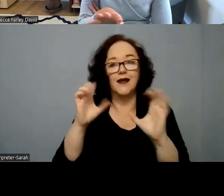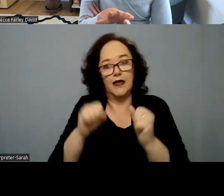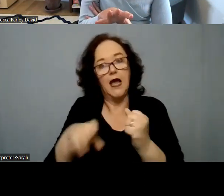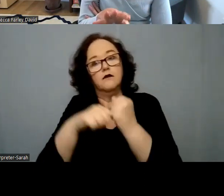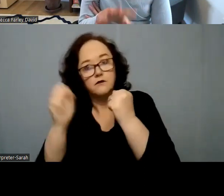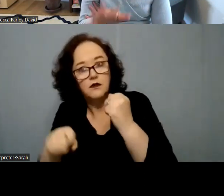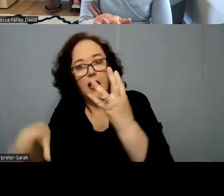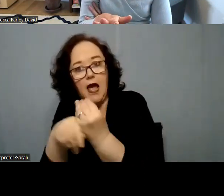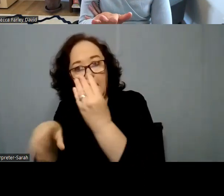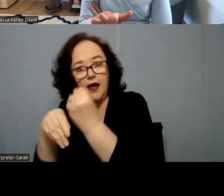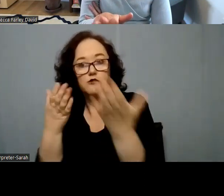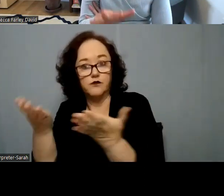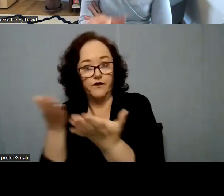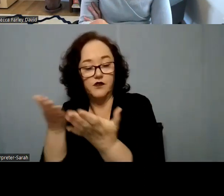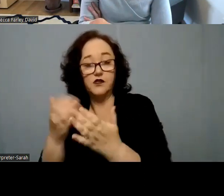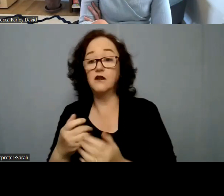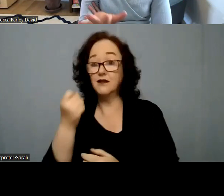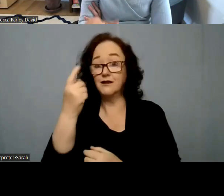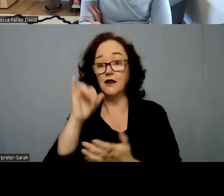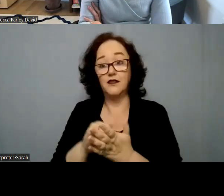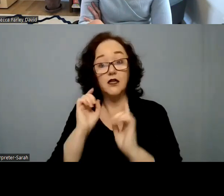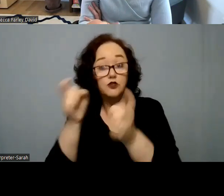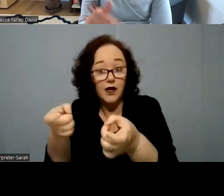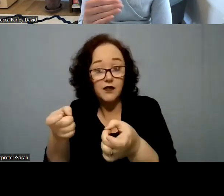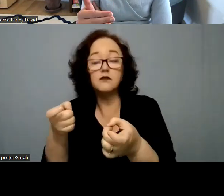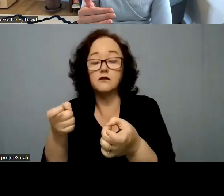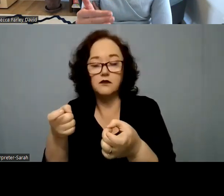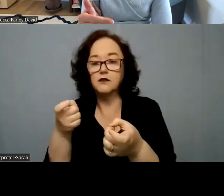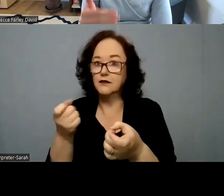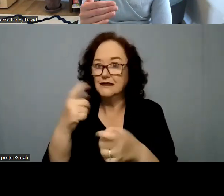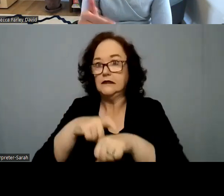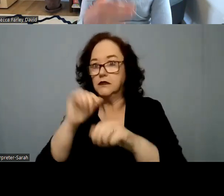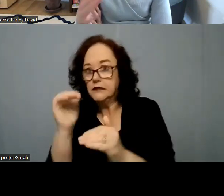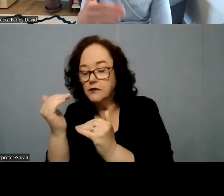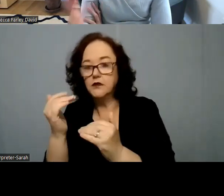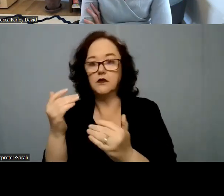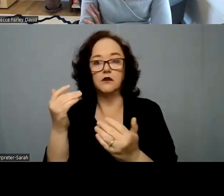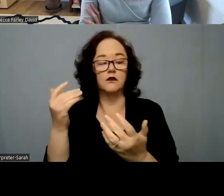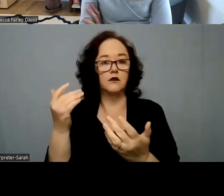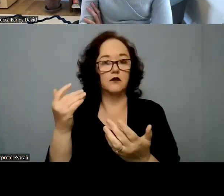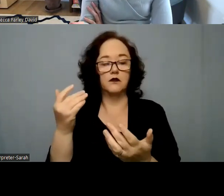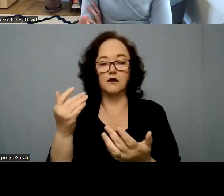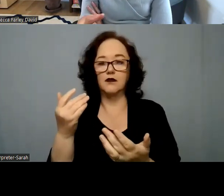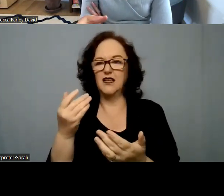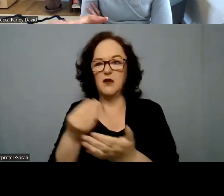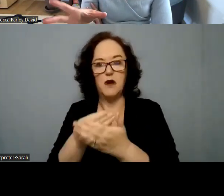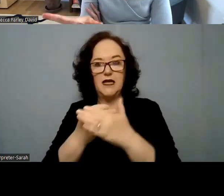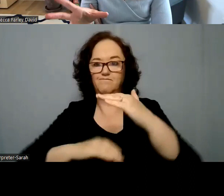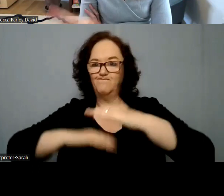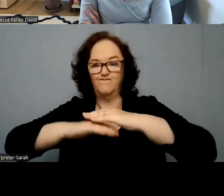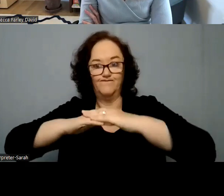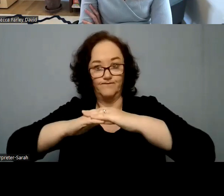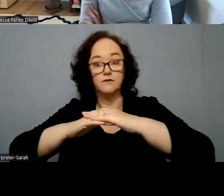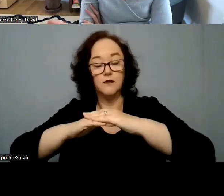bear in mind that grant funding, it's a grant, it's time limited. The funding is, it's capped at a certain amount, but it